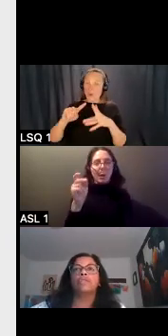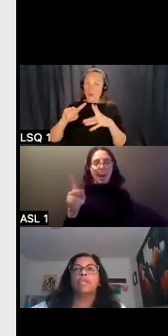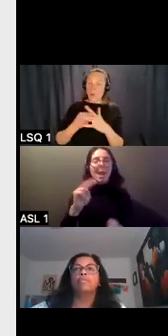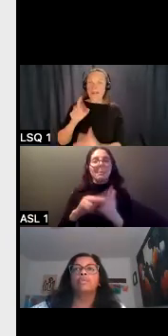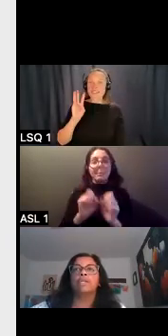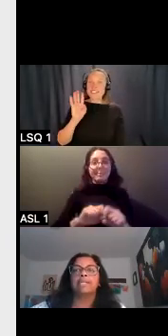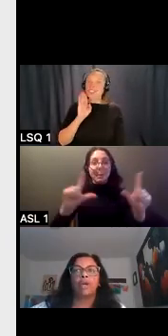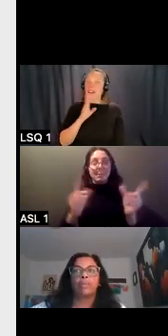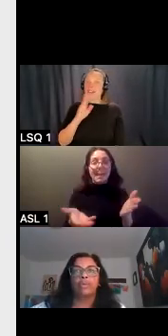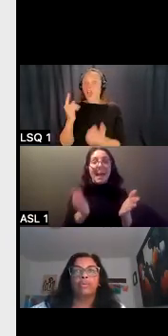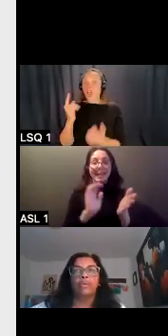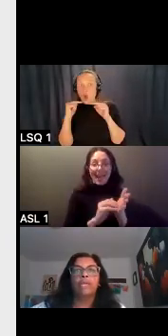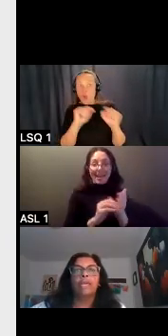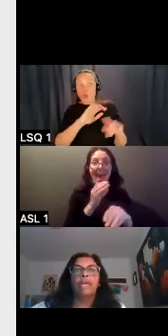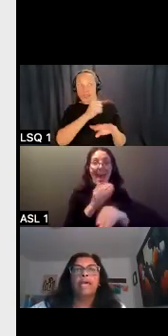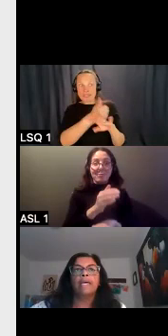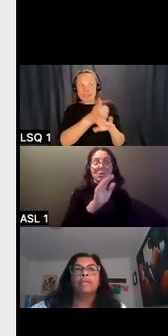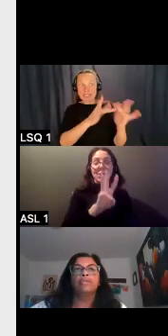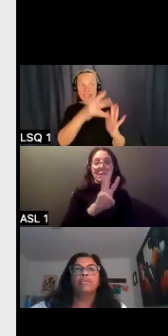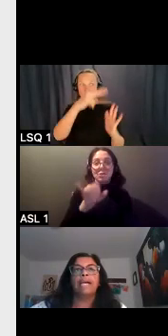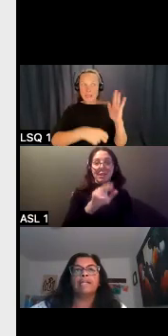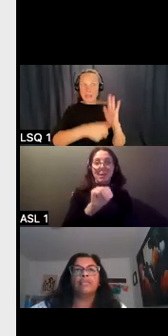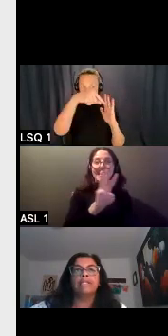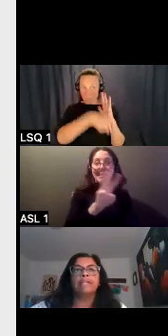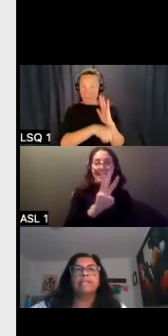website after the 6th of January to know more.